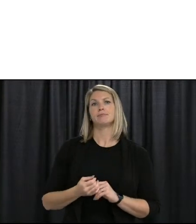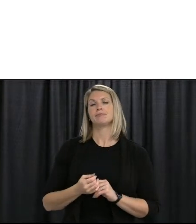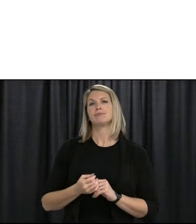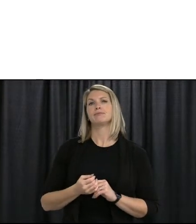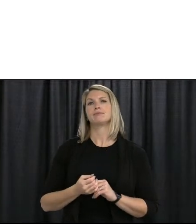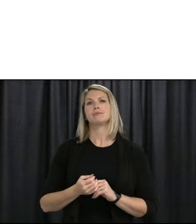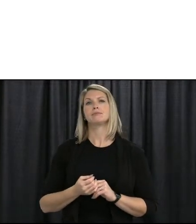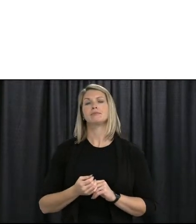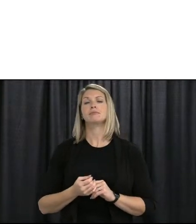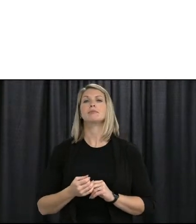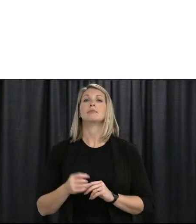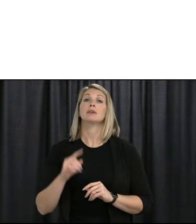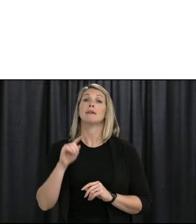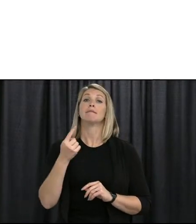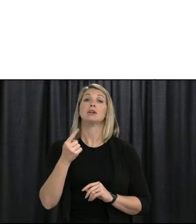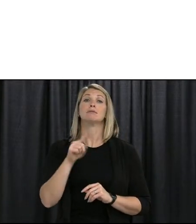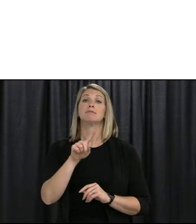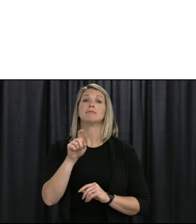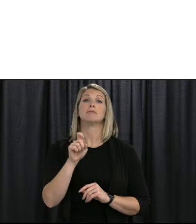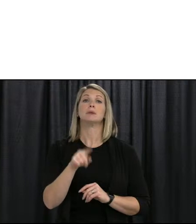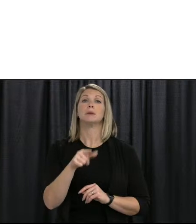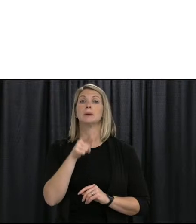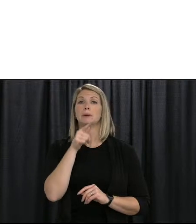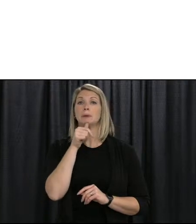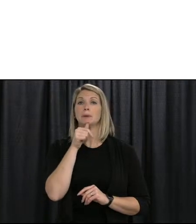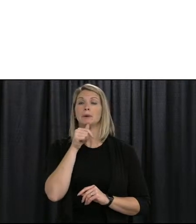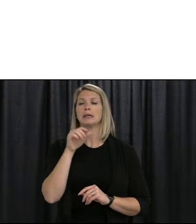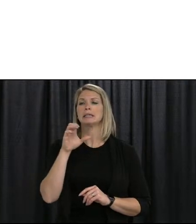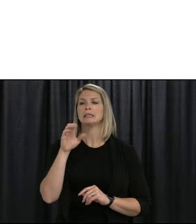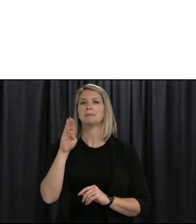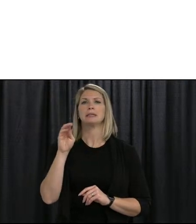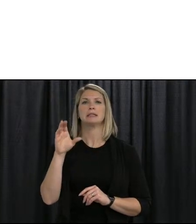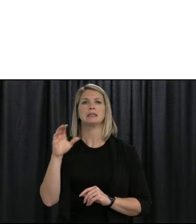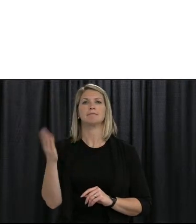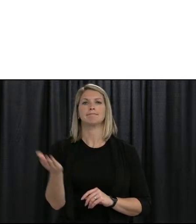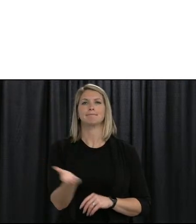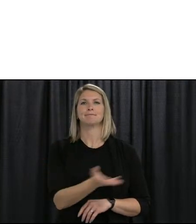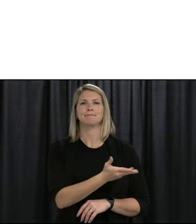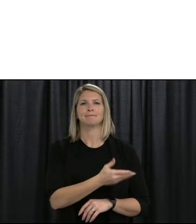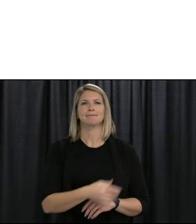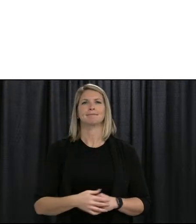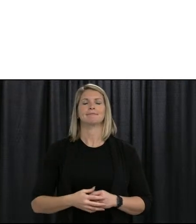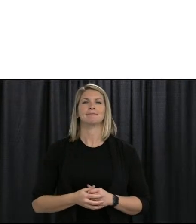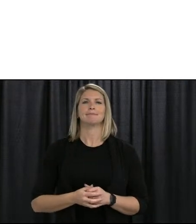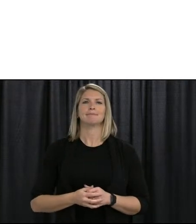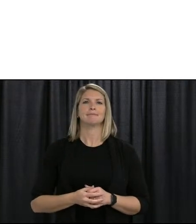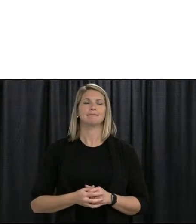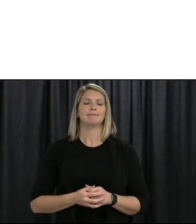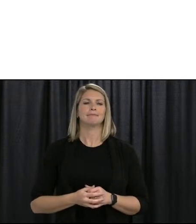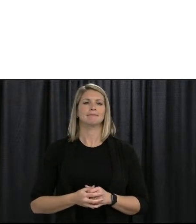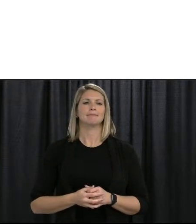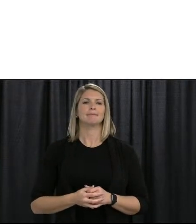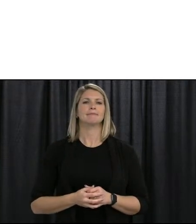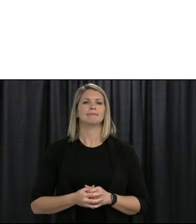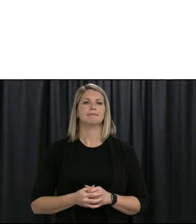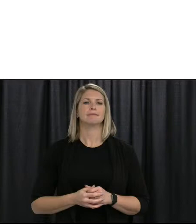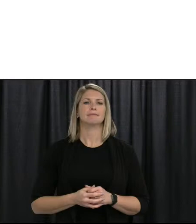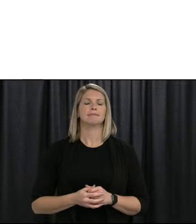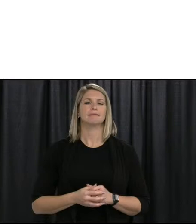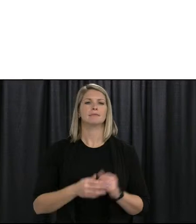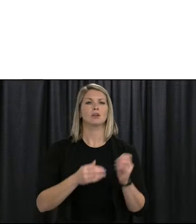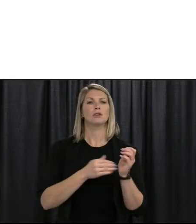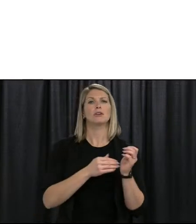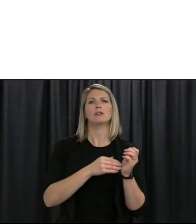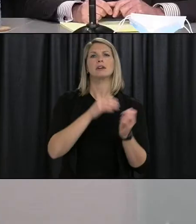for today's call. Our first questions are from Peter Cowan of CBC News. Please go ahead. Thank you. Dr.